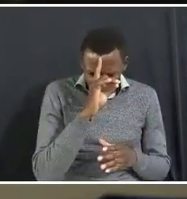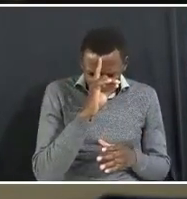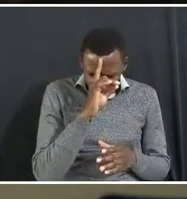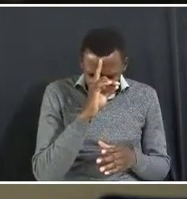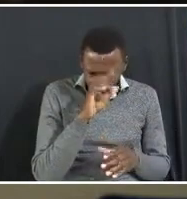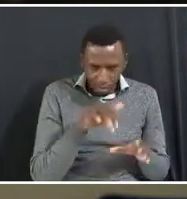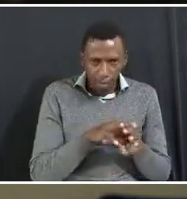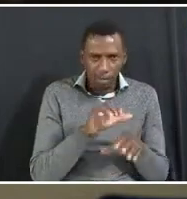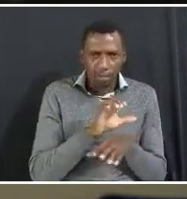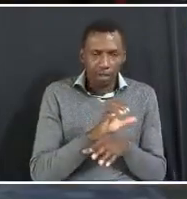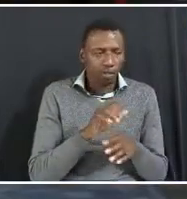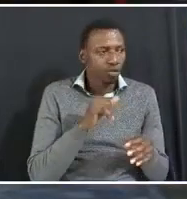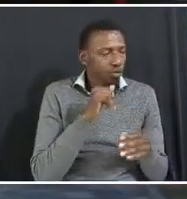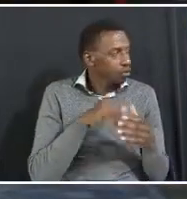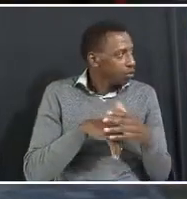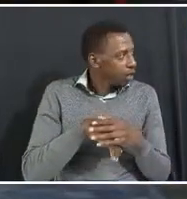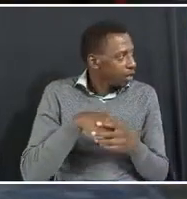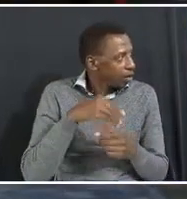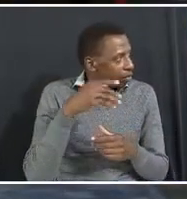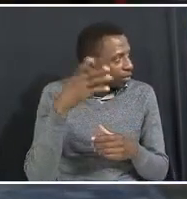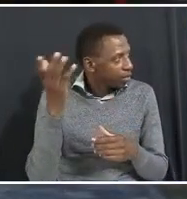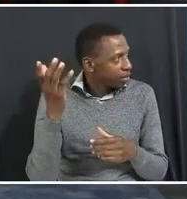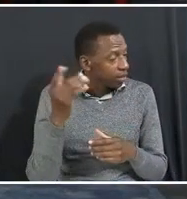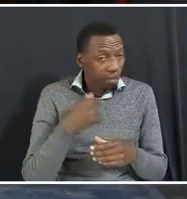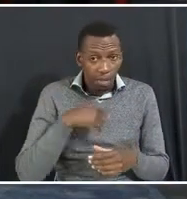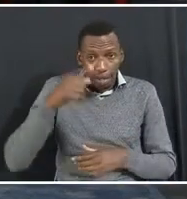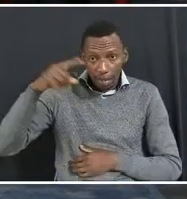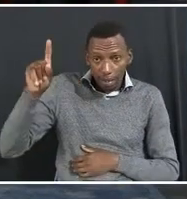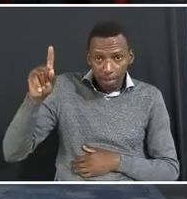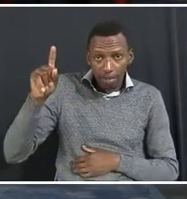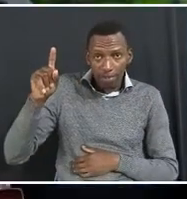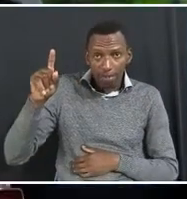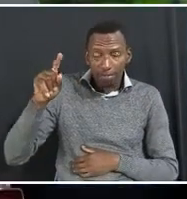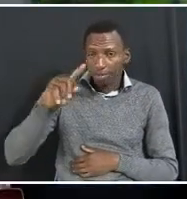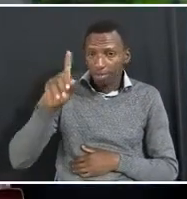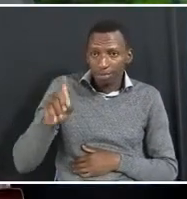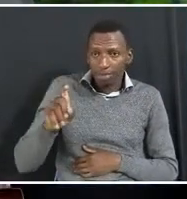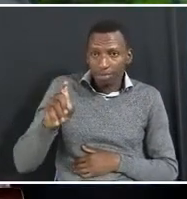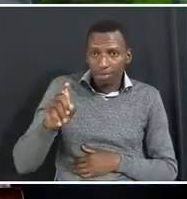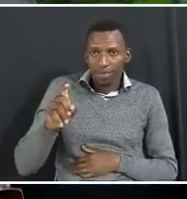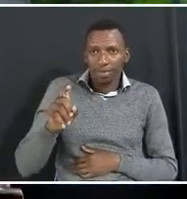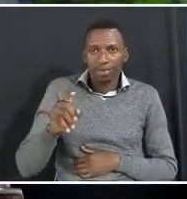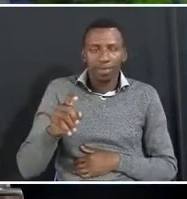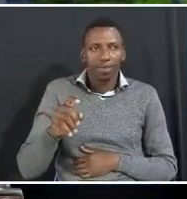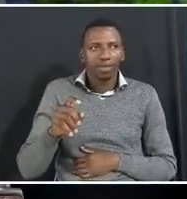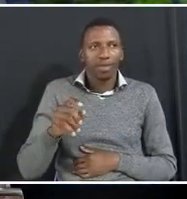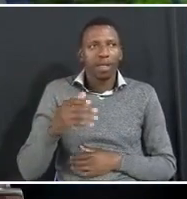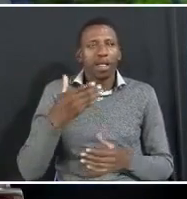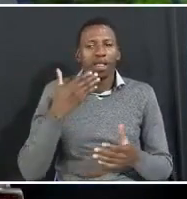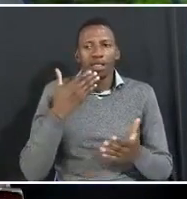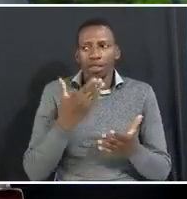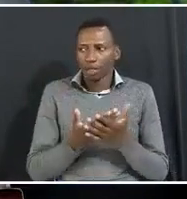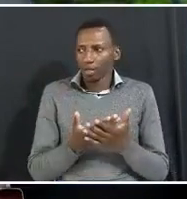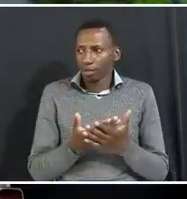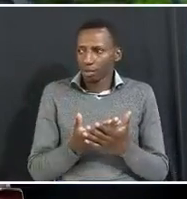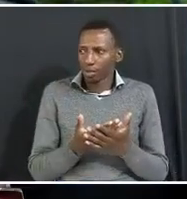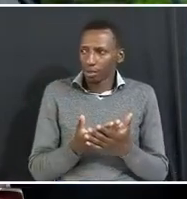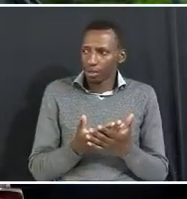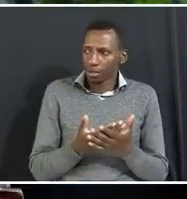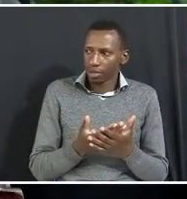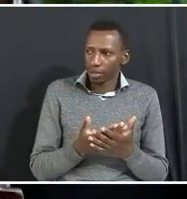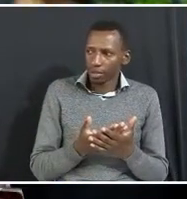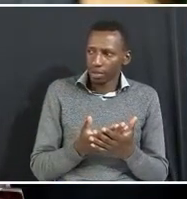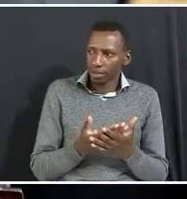right? Thank you. Thank you very much, Elder. Elder is insisting that the deacons should stay in the